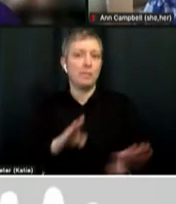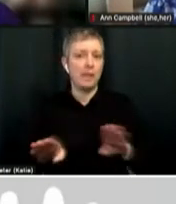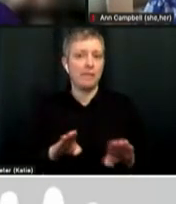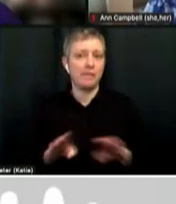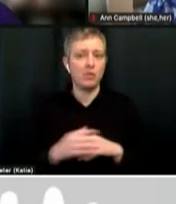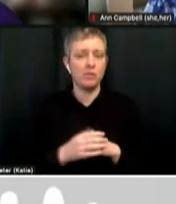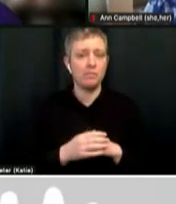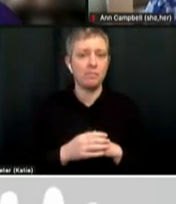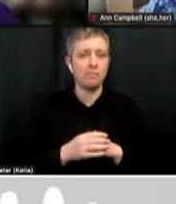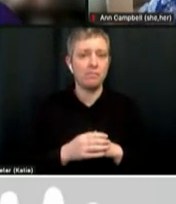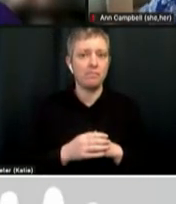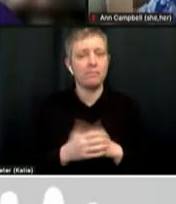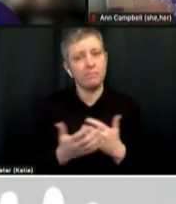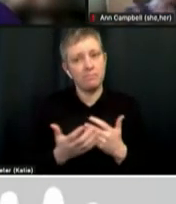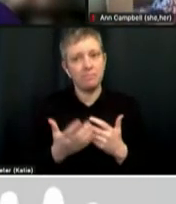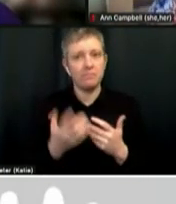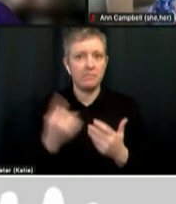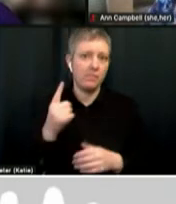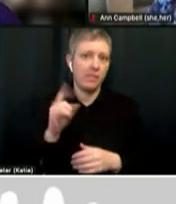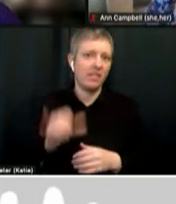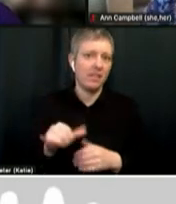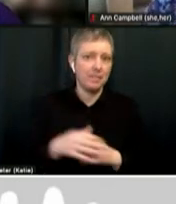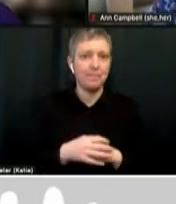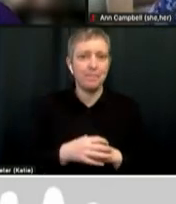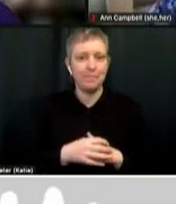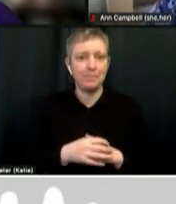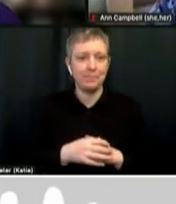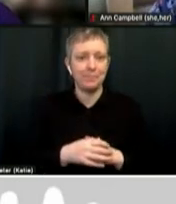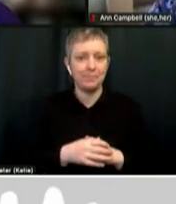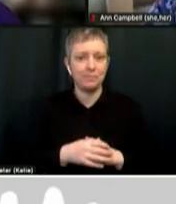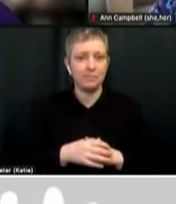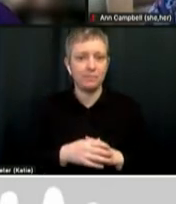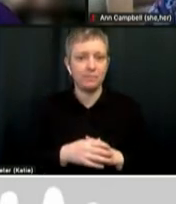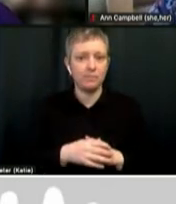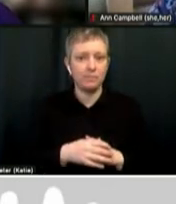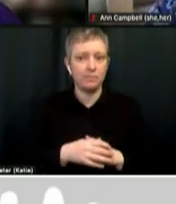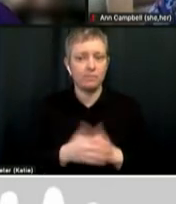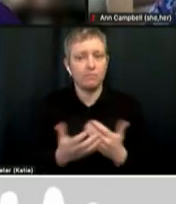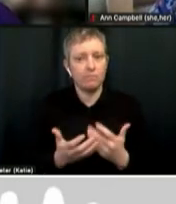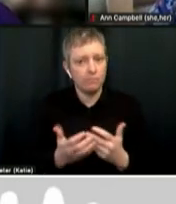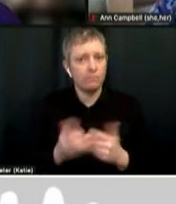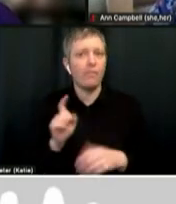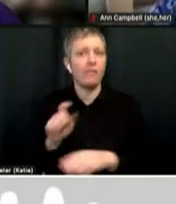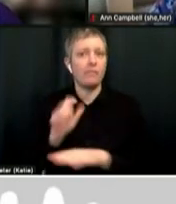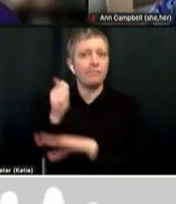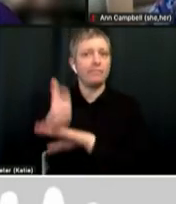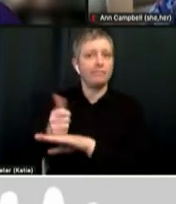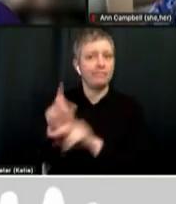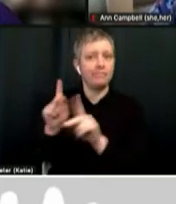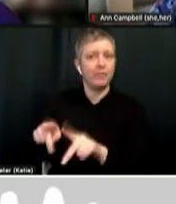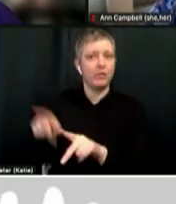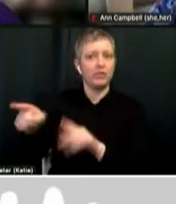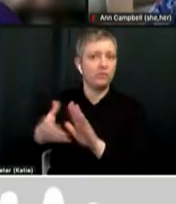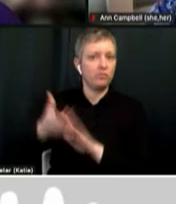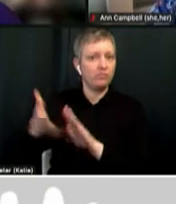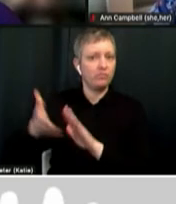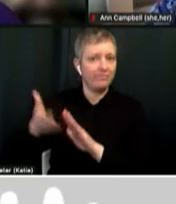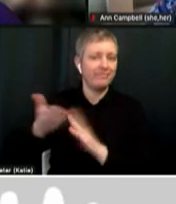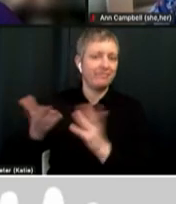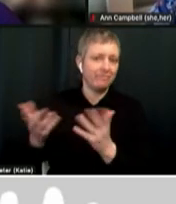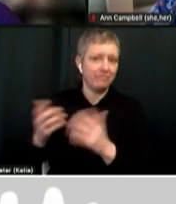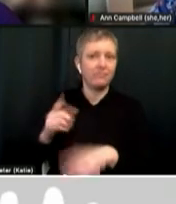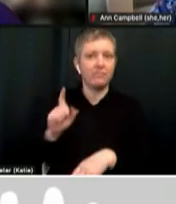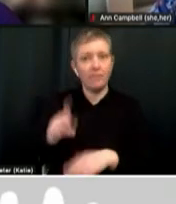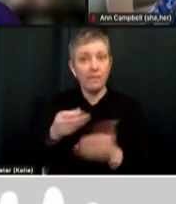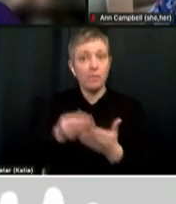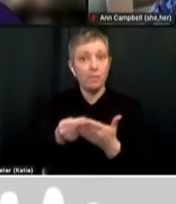again, it is you have to put you have to have a person to run it. You have to put a little money into this.